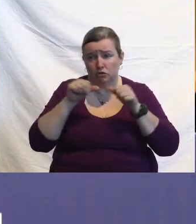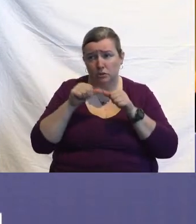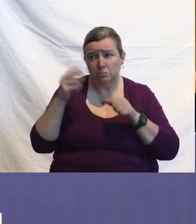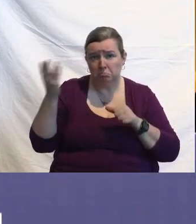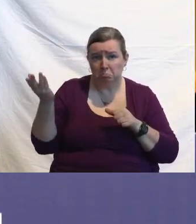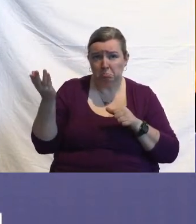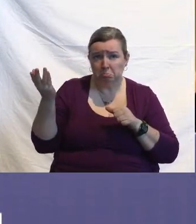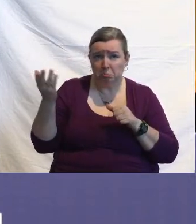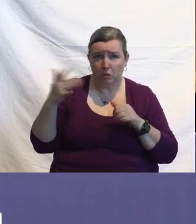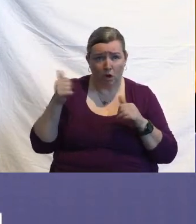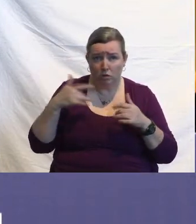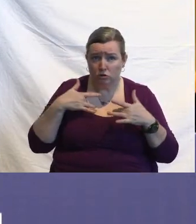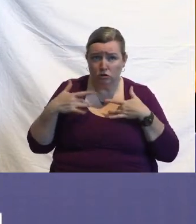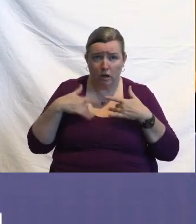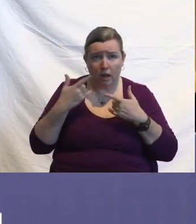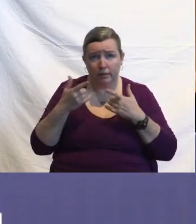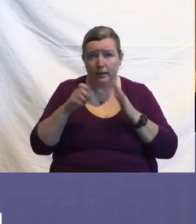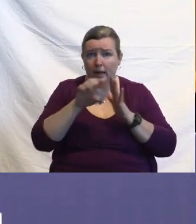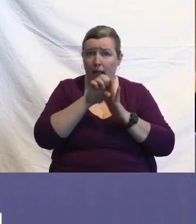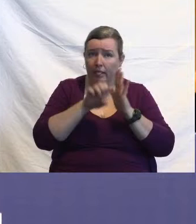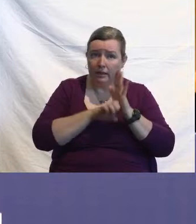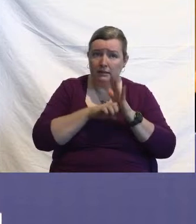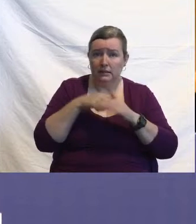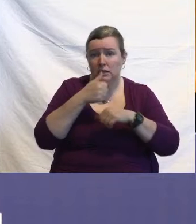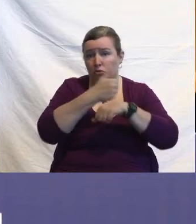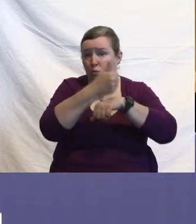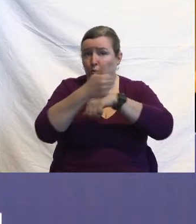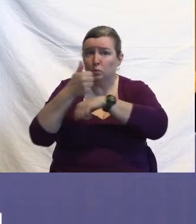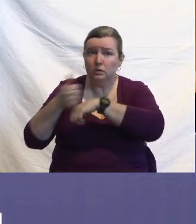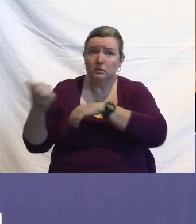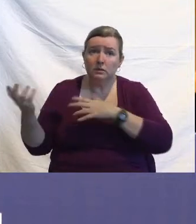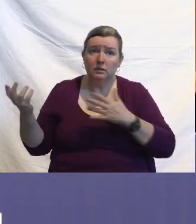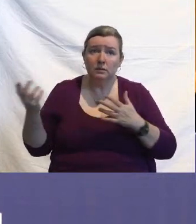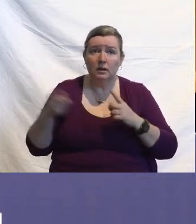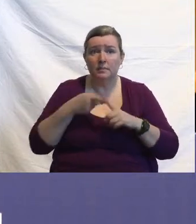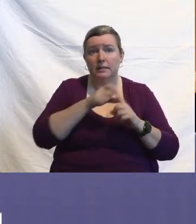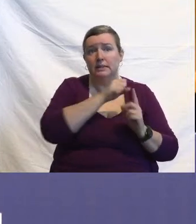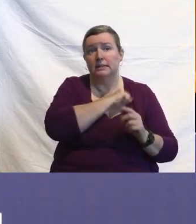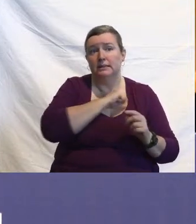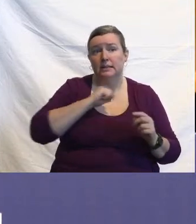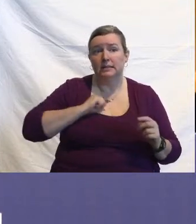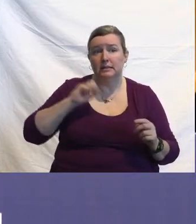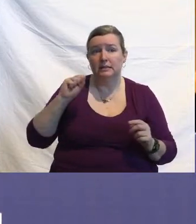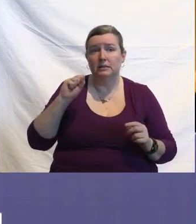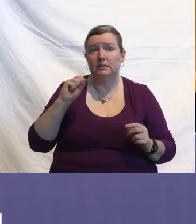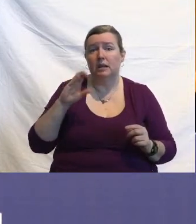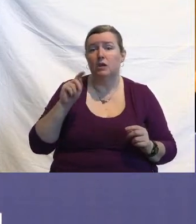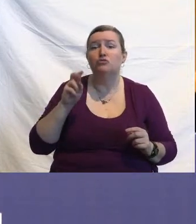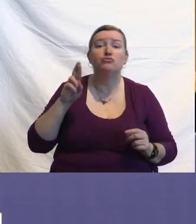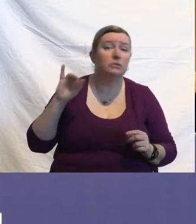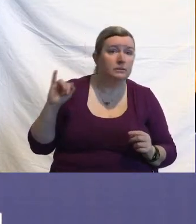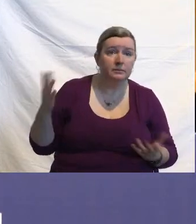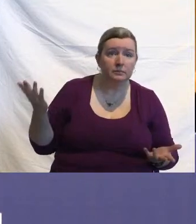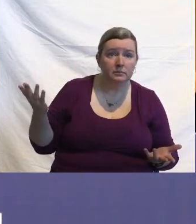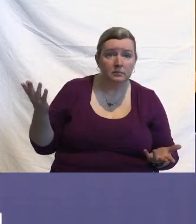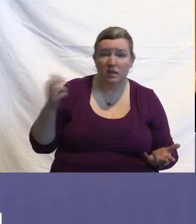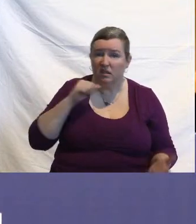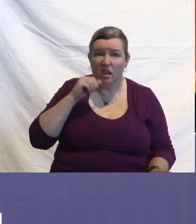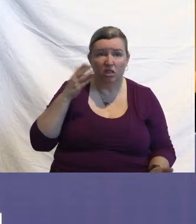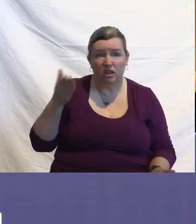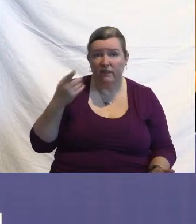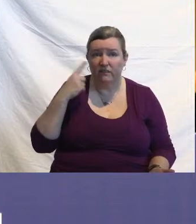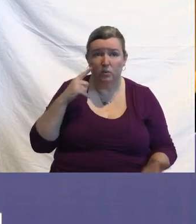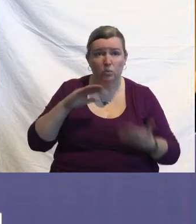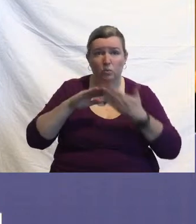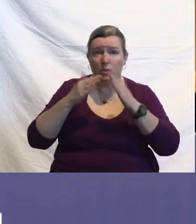the ethical allegations that Senator Scutari was serially absent from his municipal prosecutor job? Thank you.